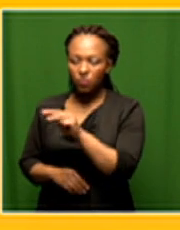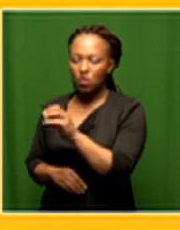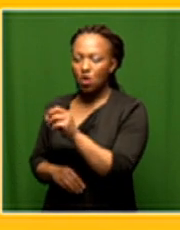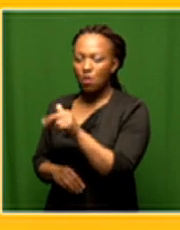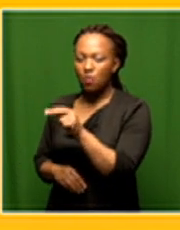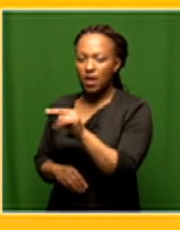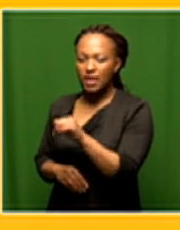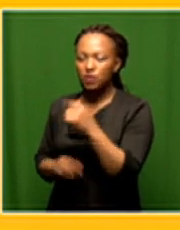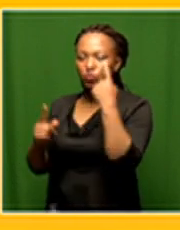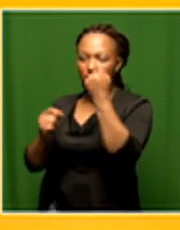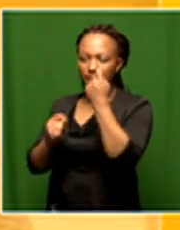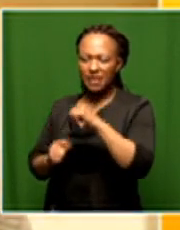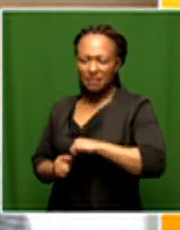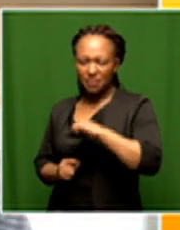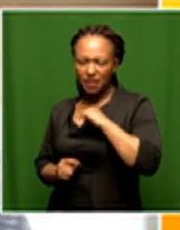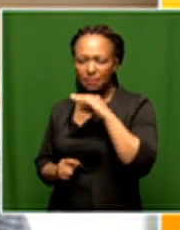pride mean to you?